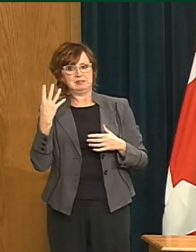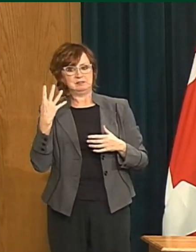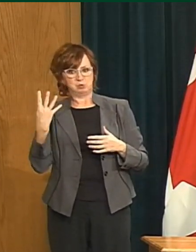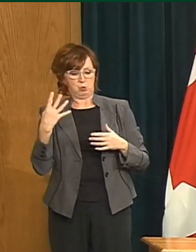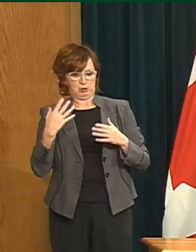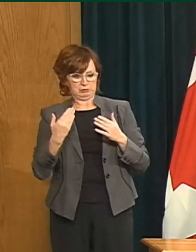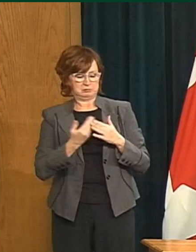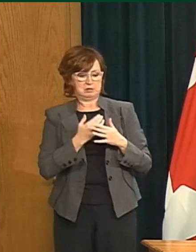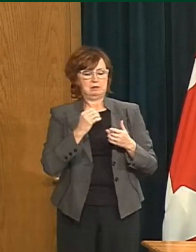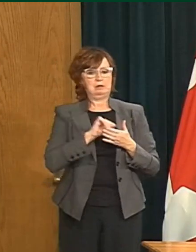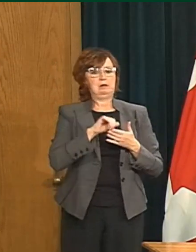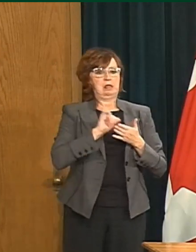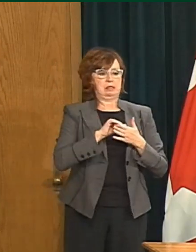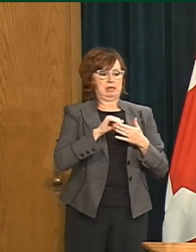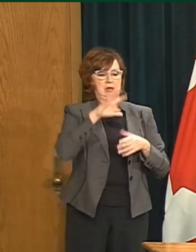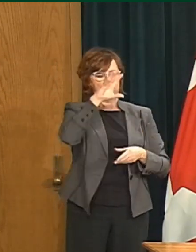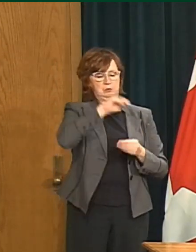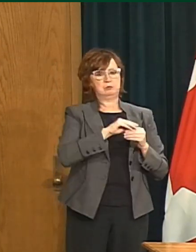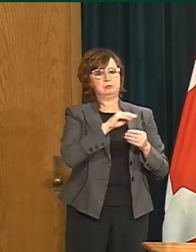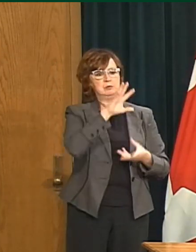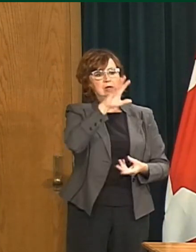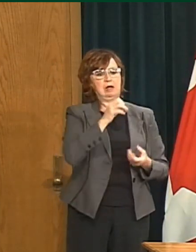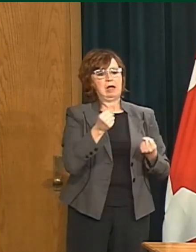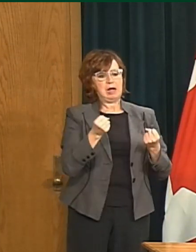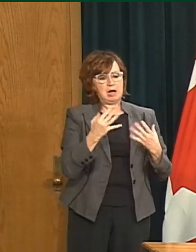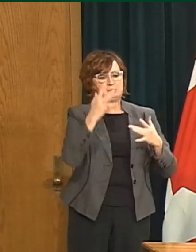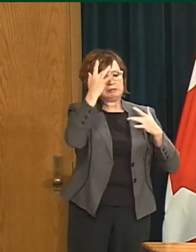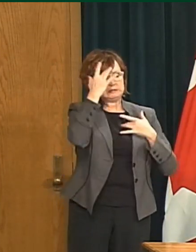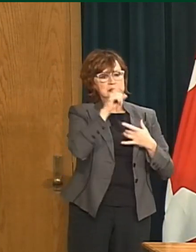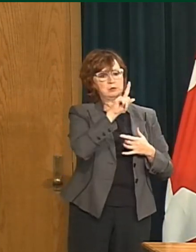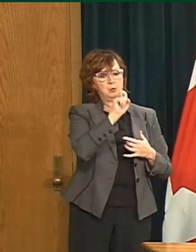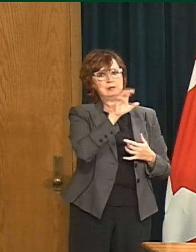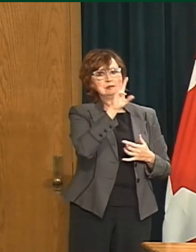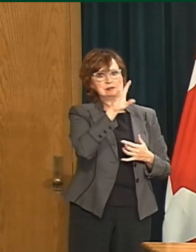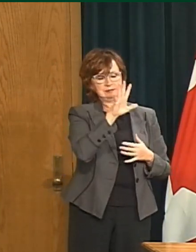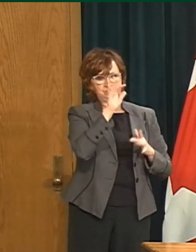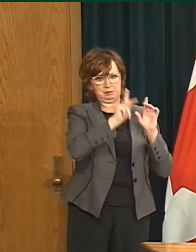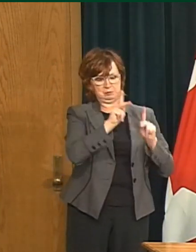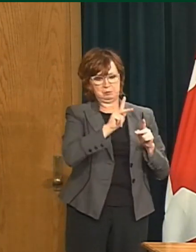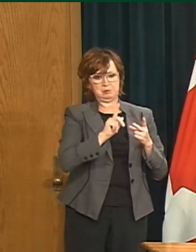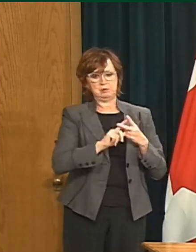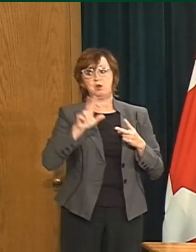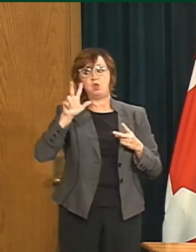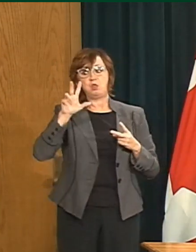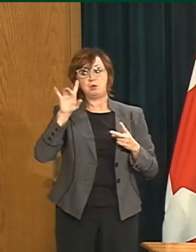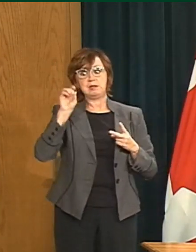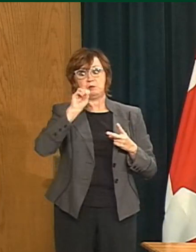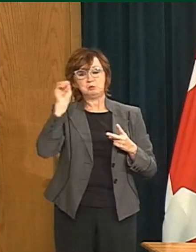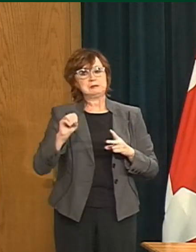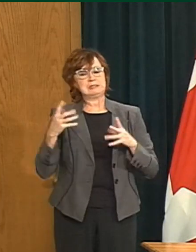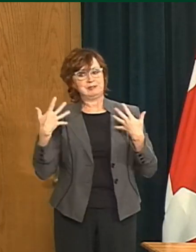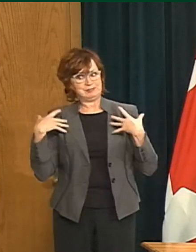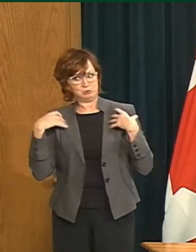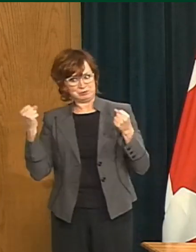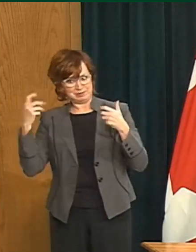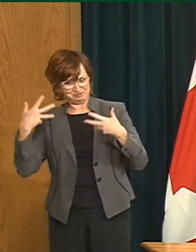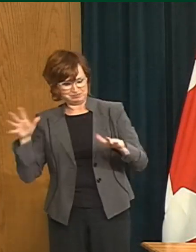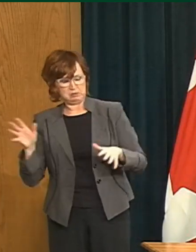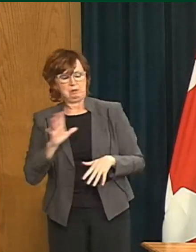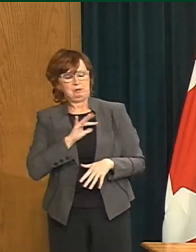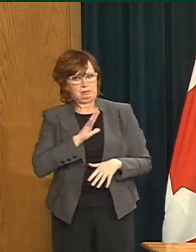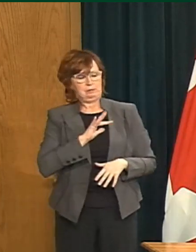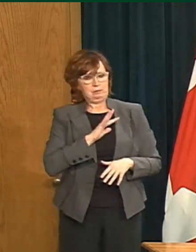38% of our total positive cases have now recovered. The physical distancing measures that we are taking